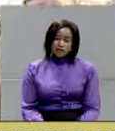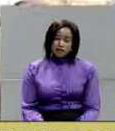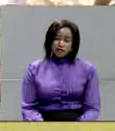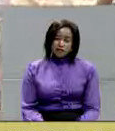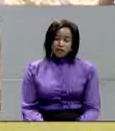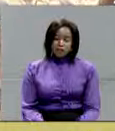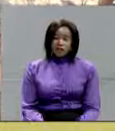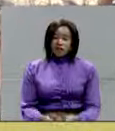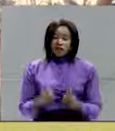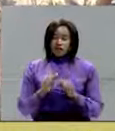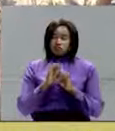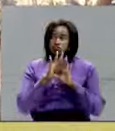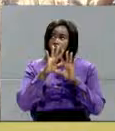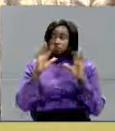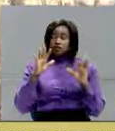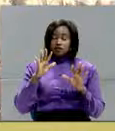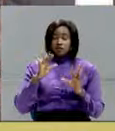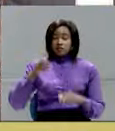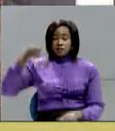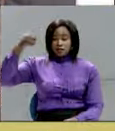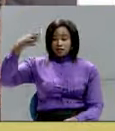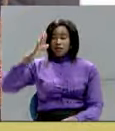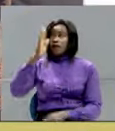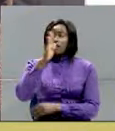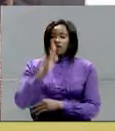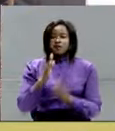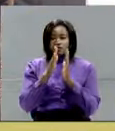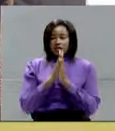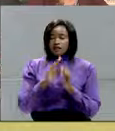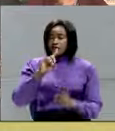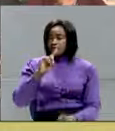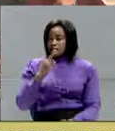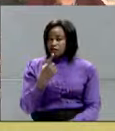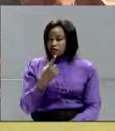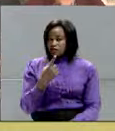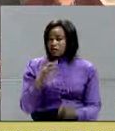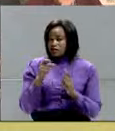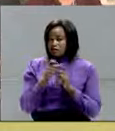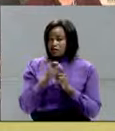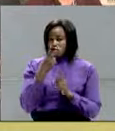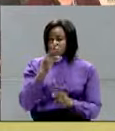On a bright, sunny afternoon of Sunday, 1st December 2019,